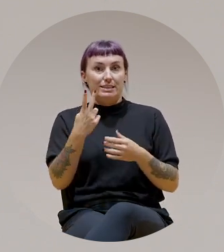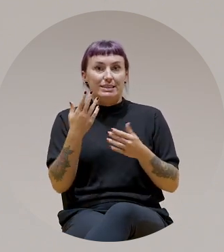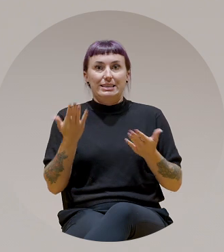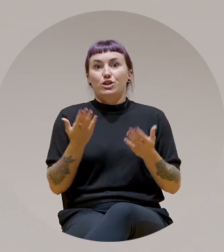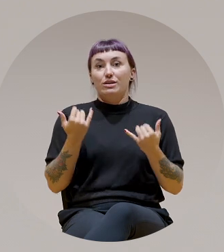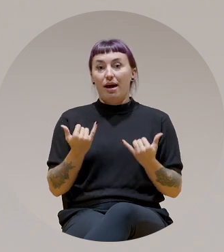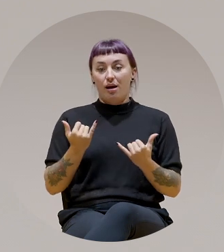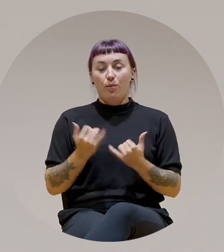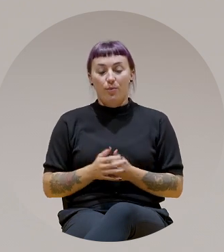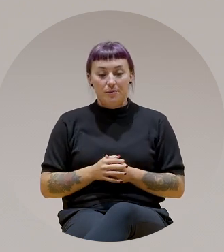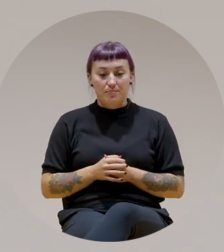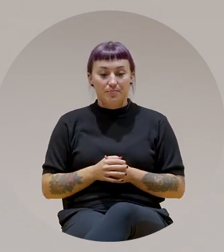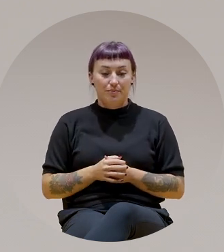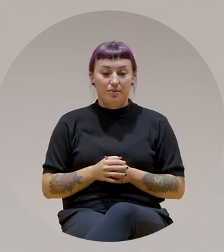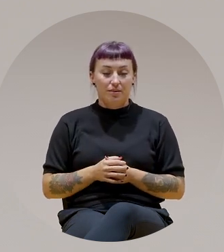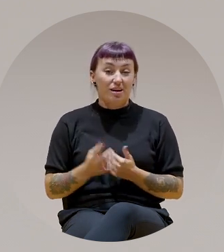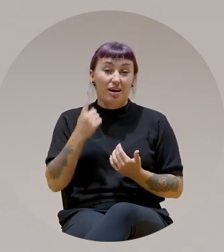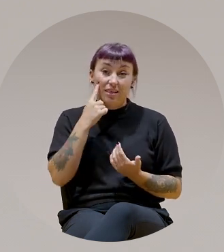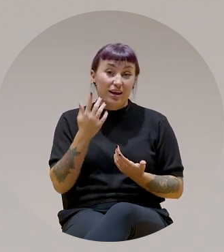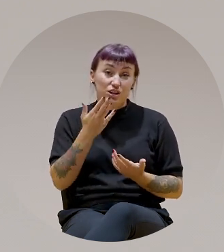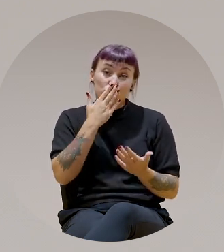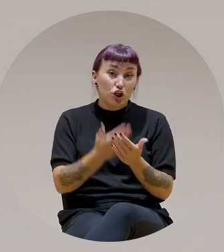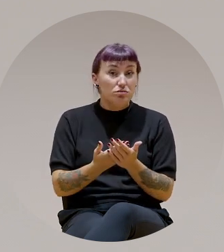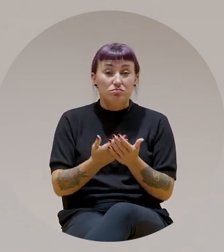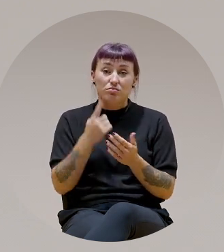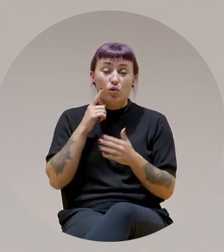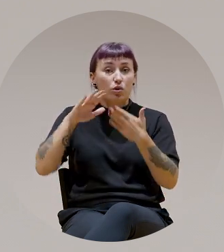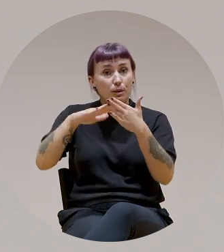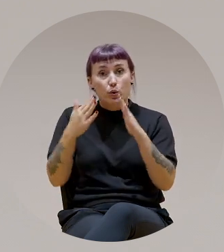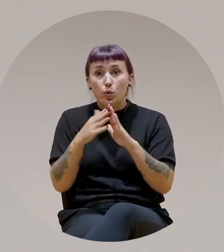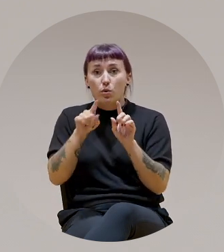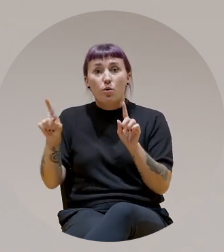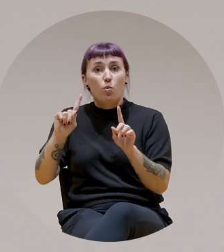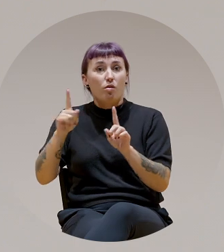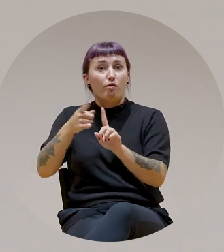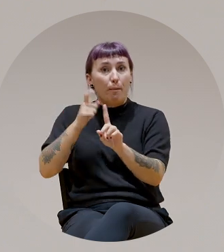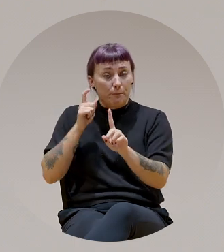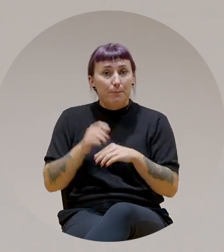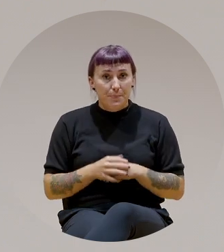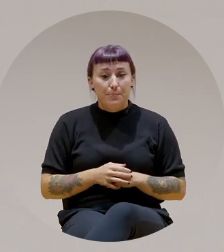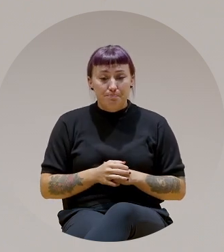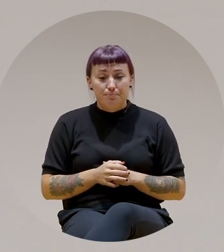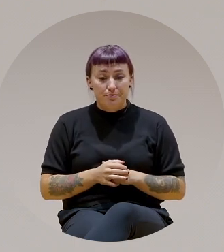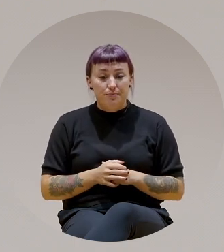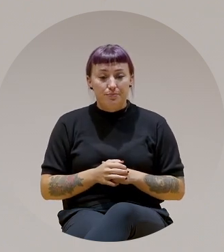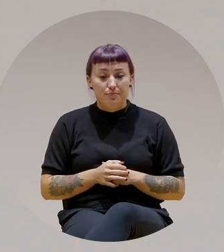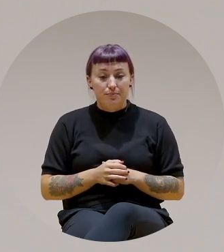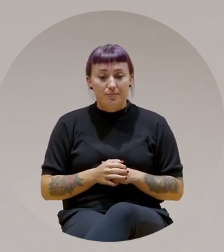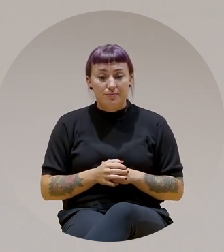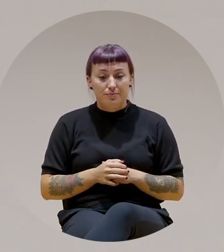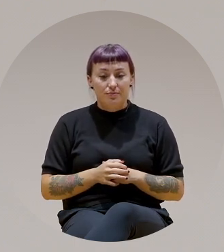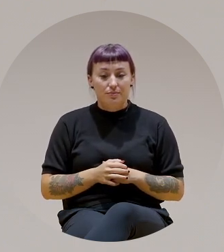see on display, which again, I think is always a good thing for those communities in which those items originated.